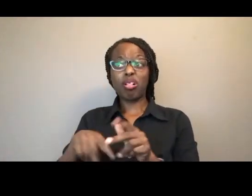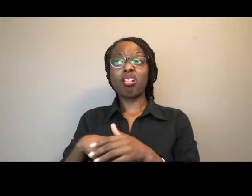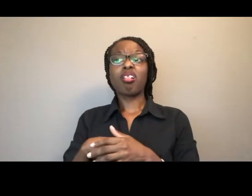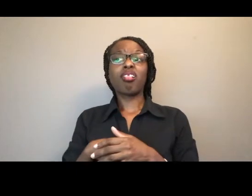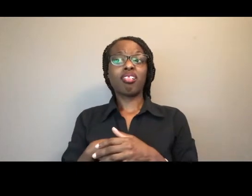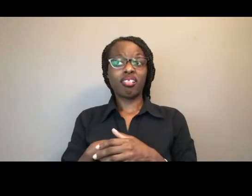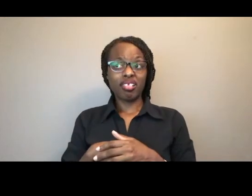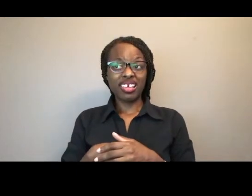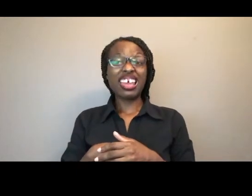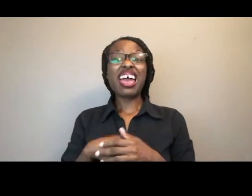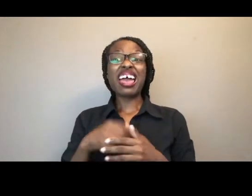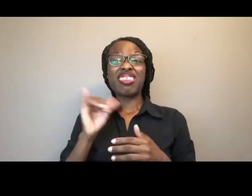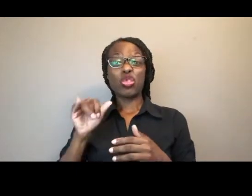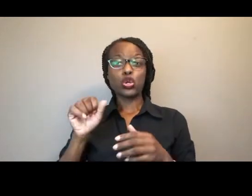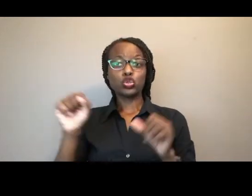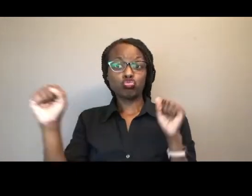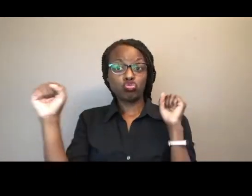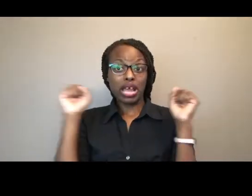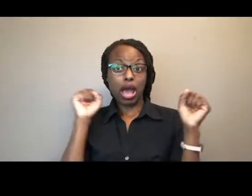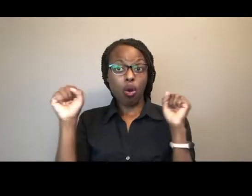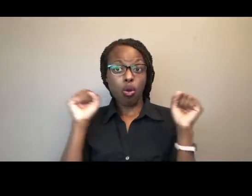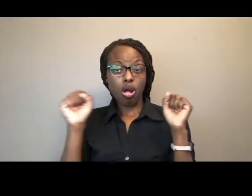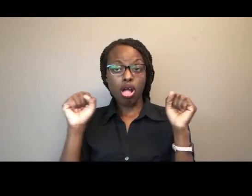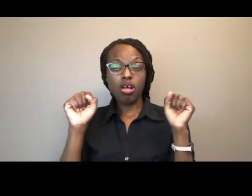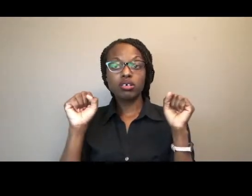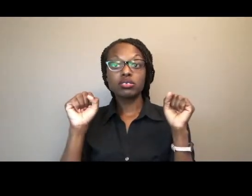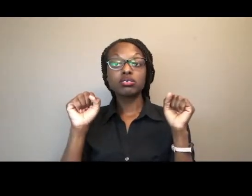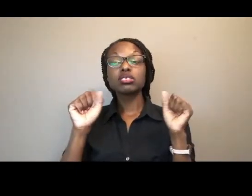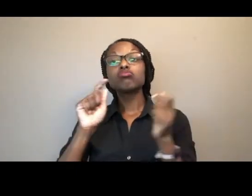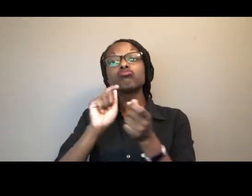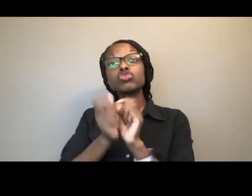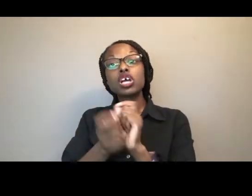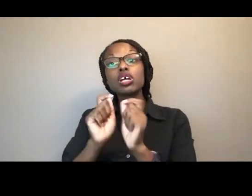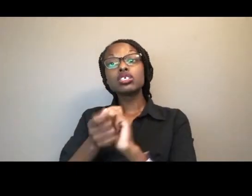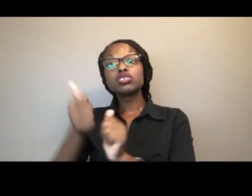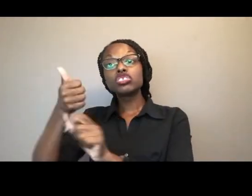dry off, but it was horrible.